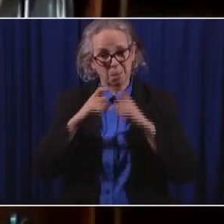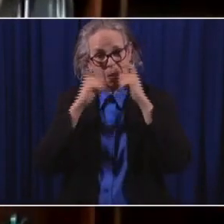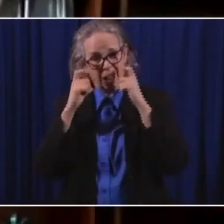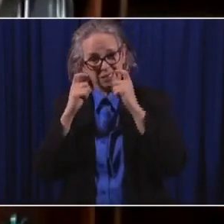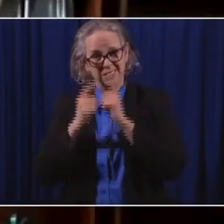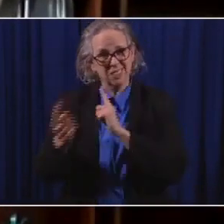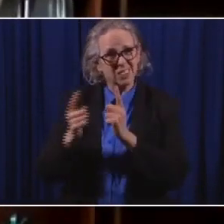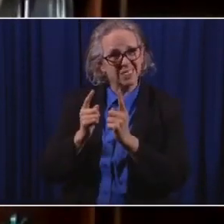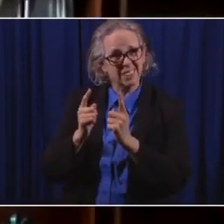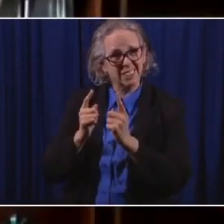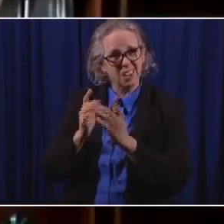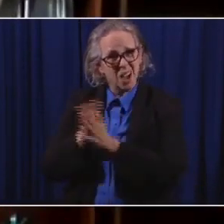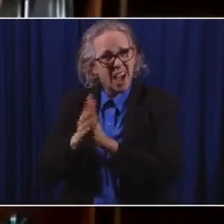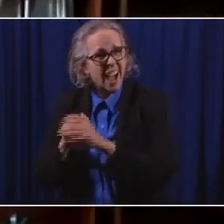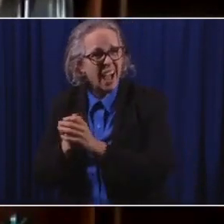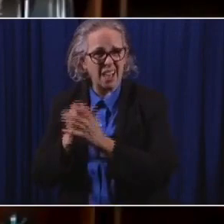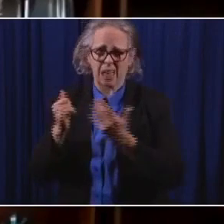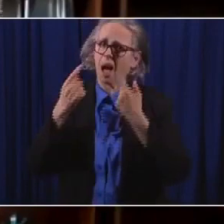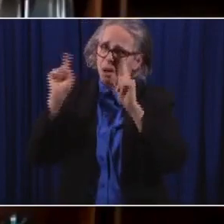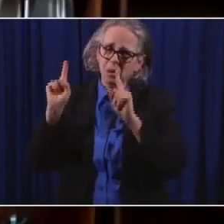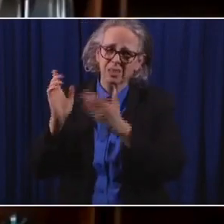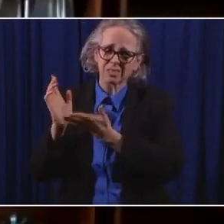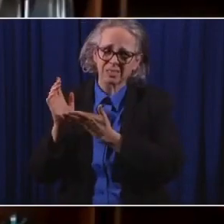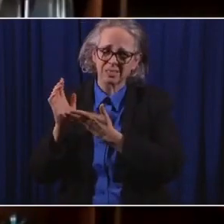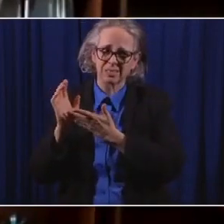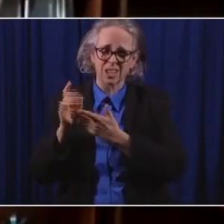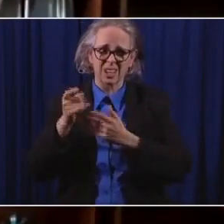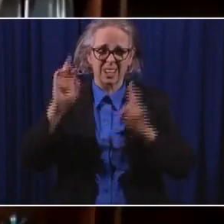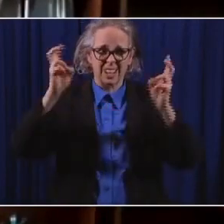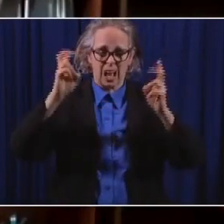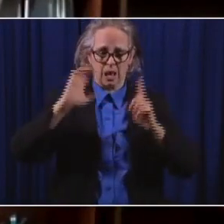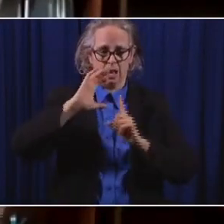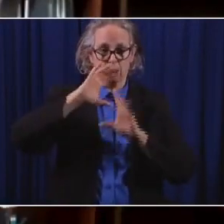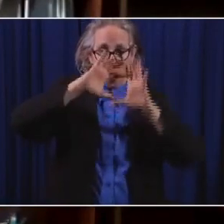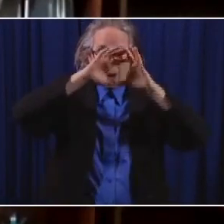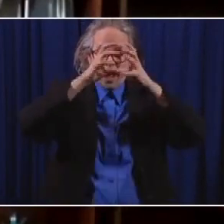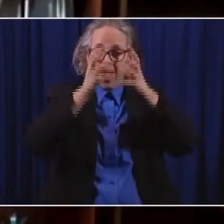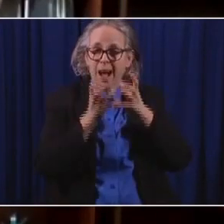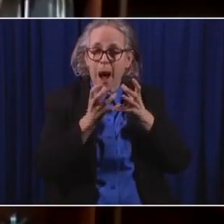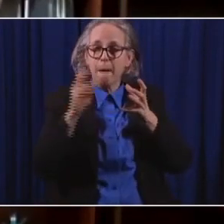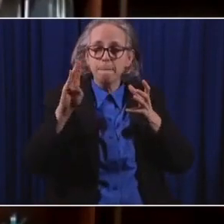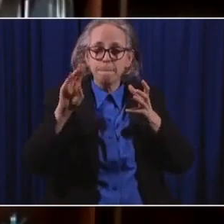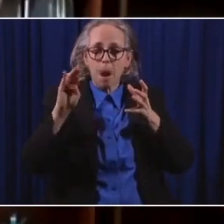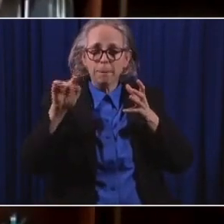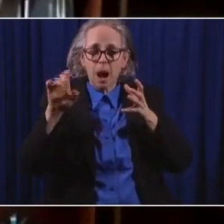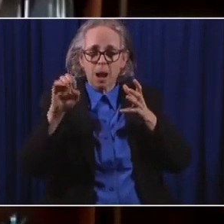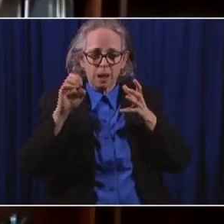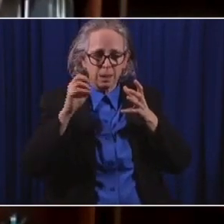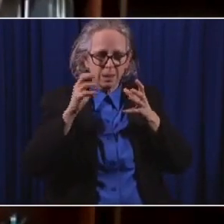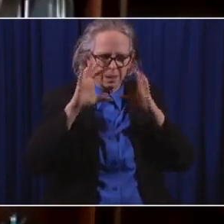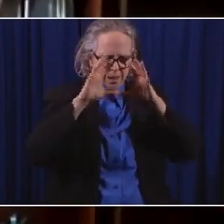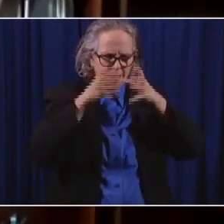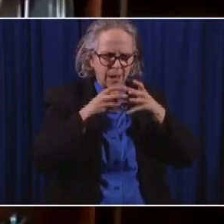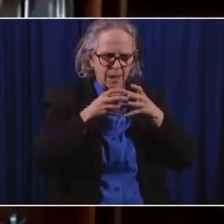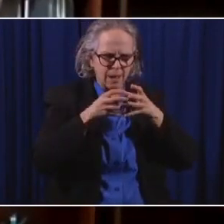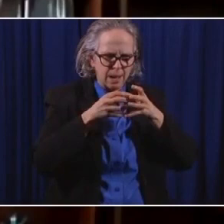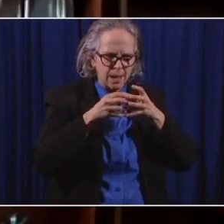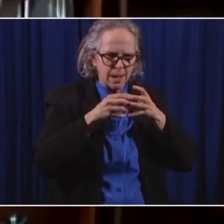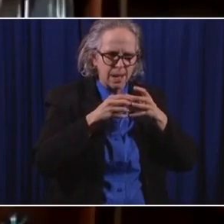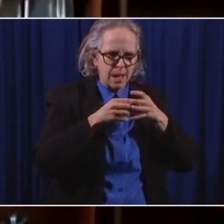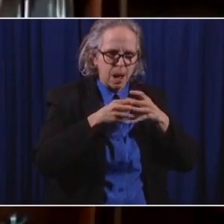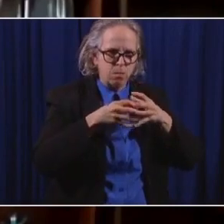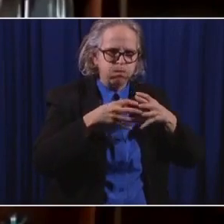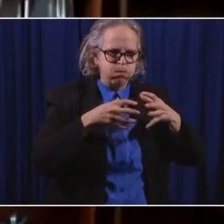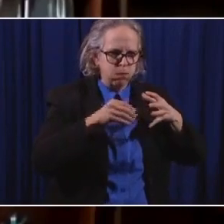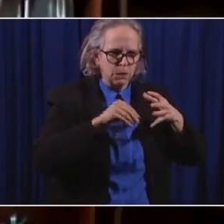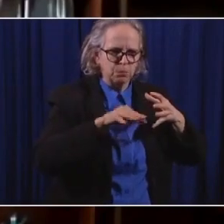that there's a small category of people who you live with, but we all are social animals. We want to increase our bubble, and I